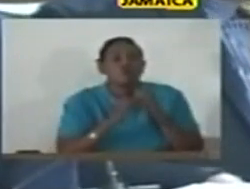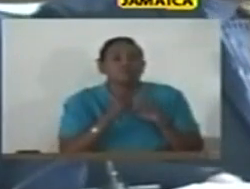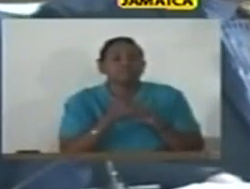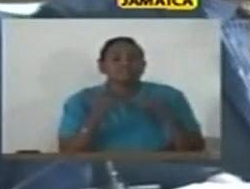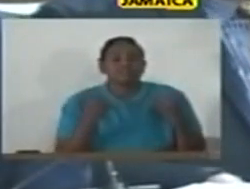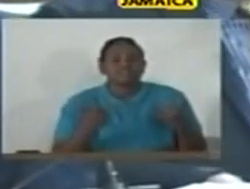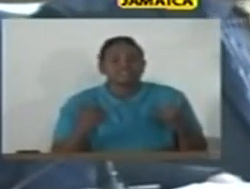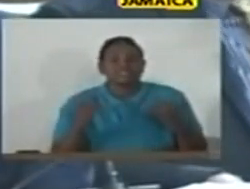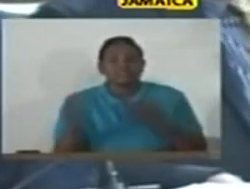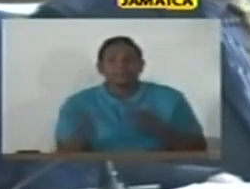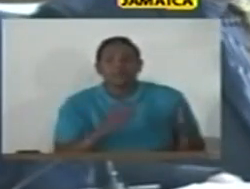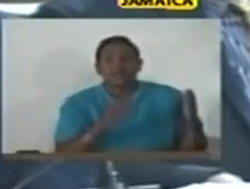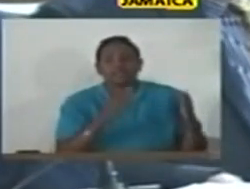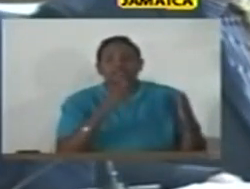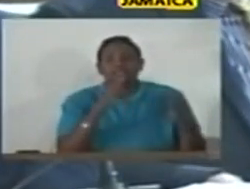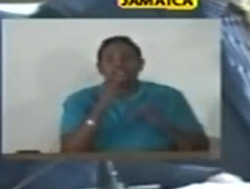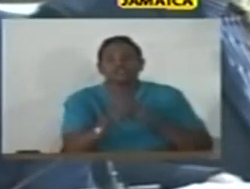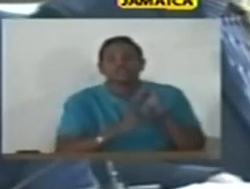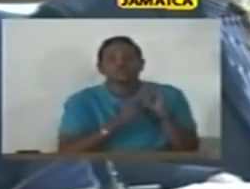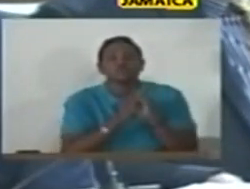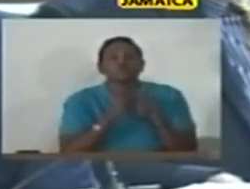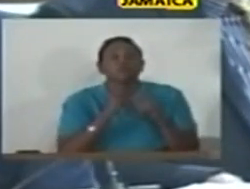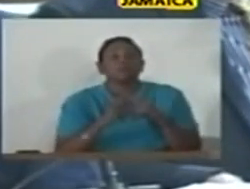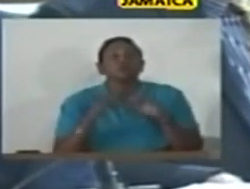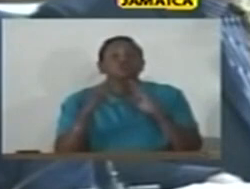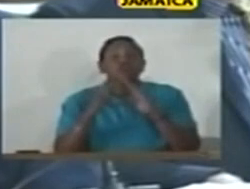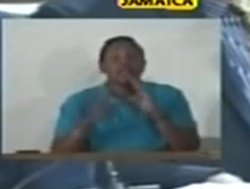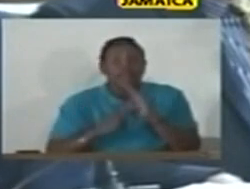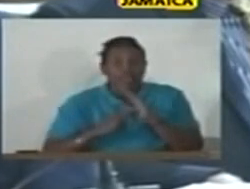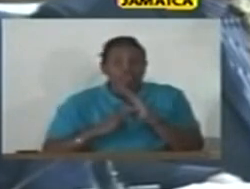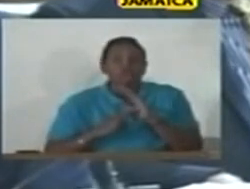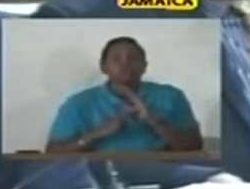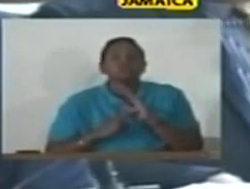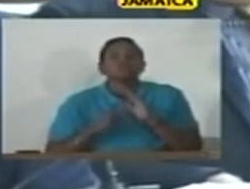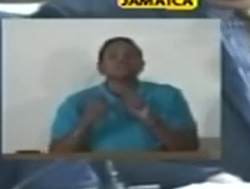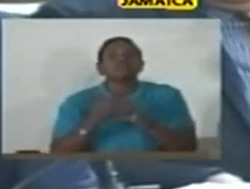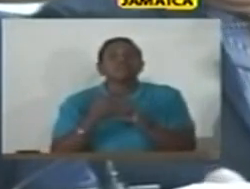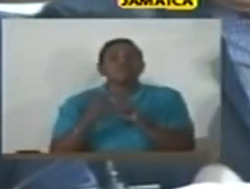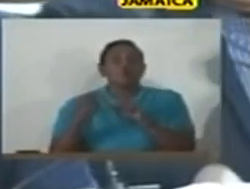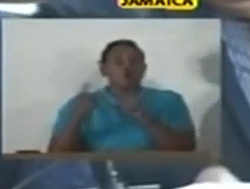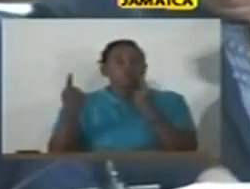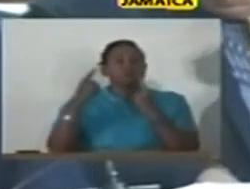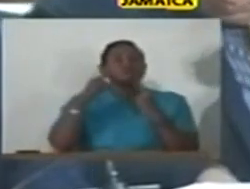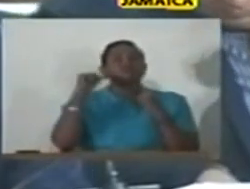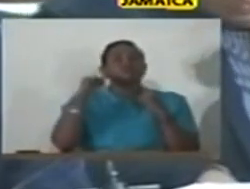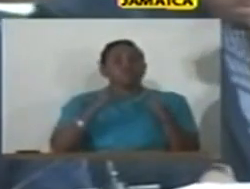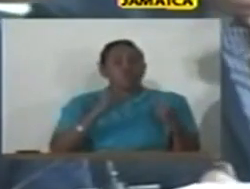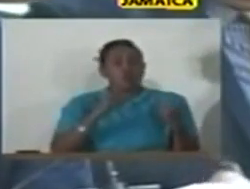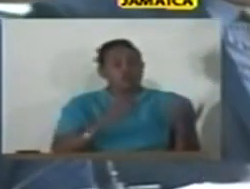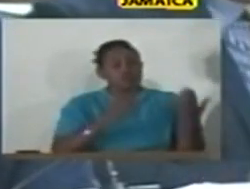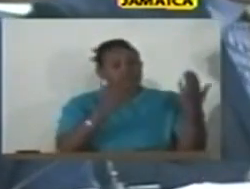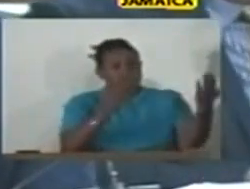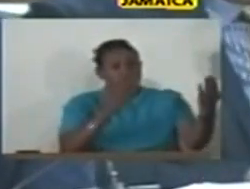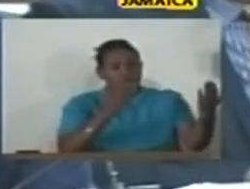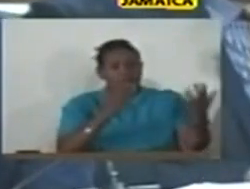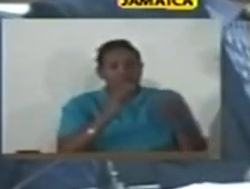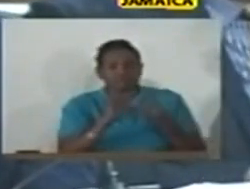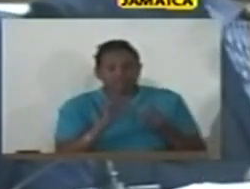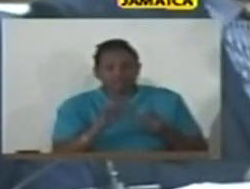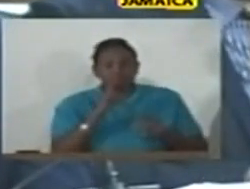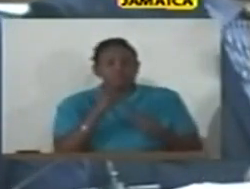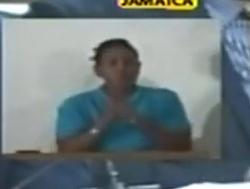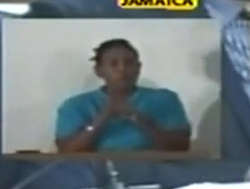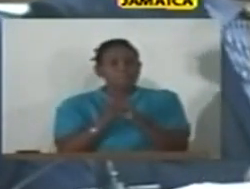existing planning institutions and regulations, the opposition strongly recommends an